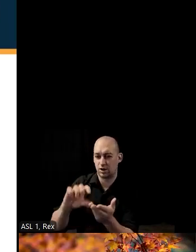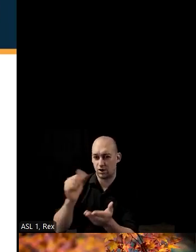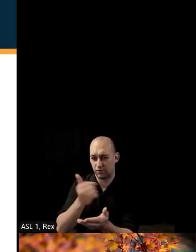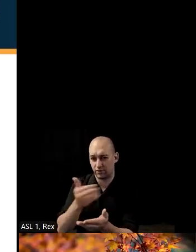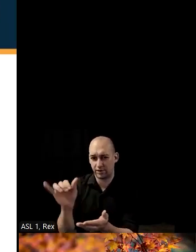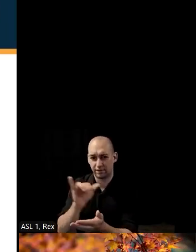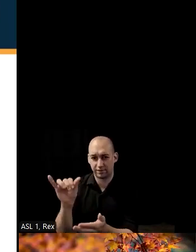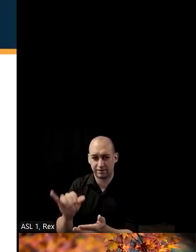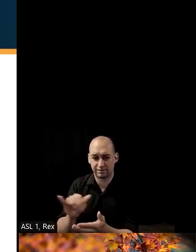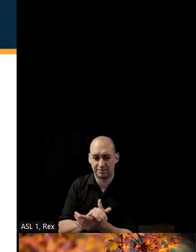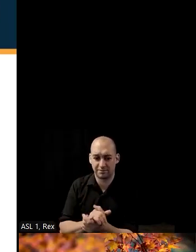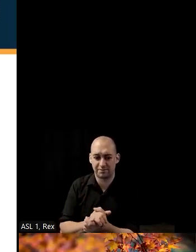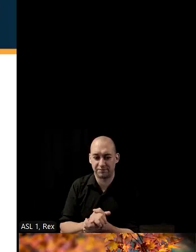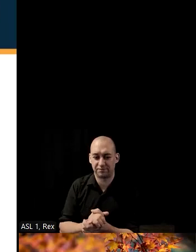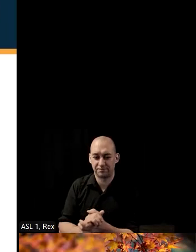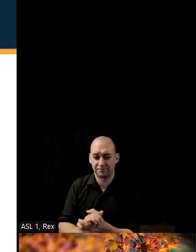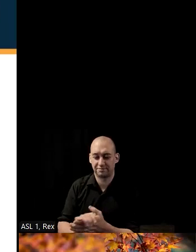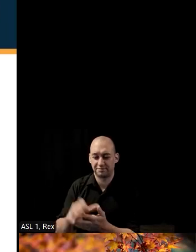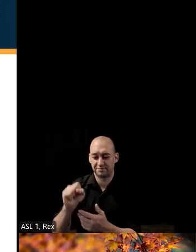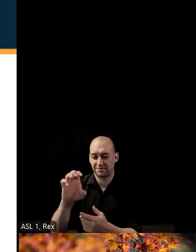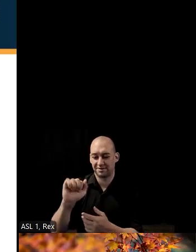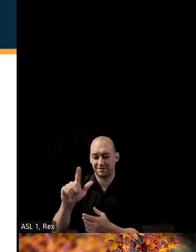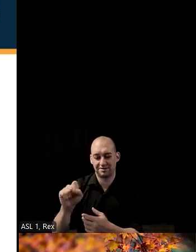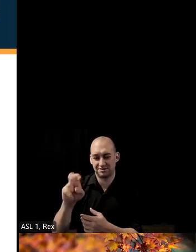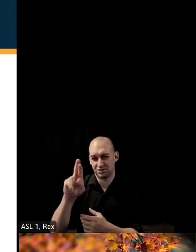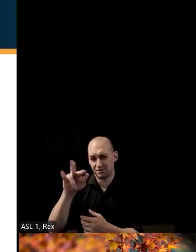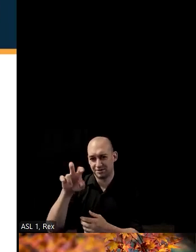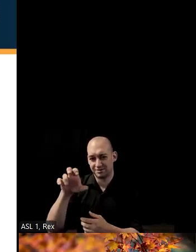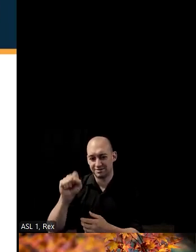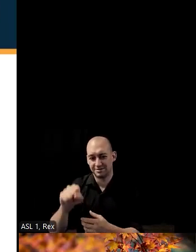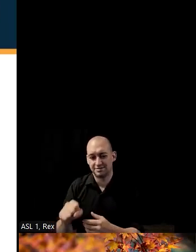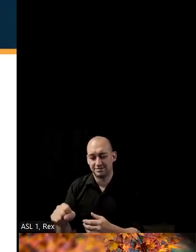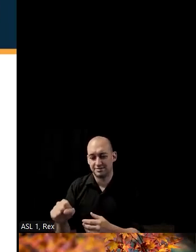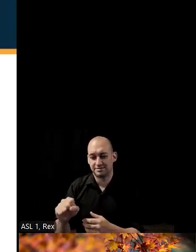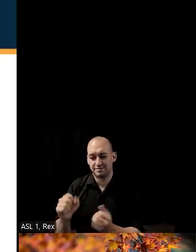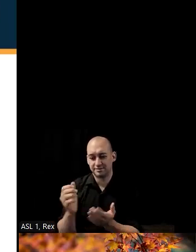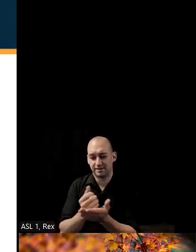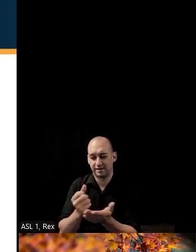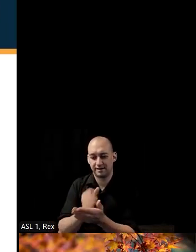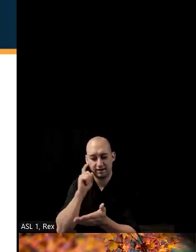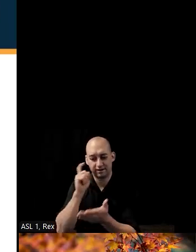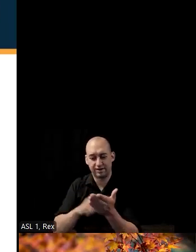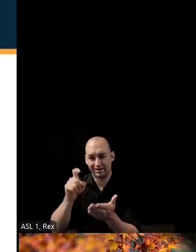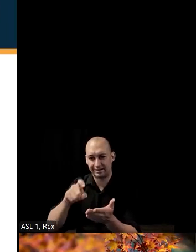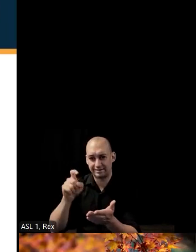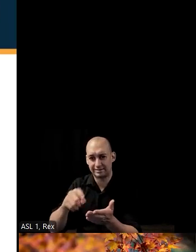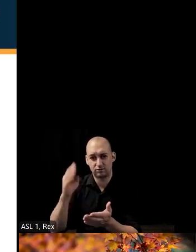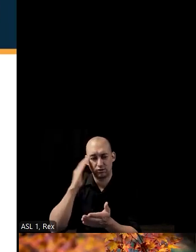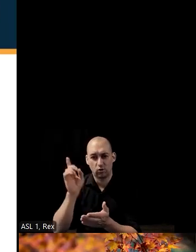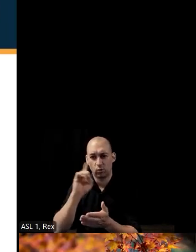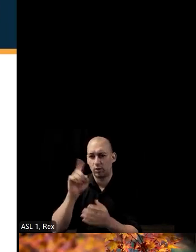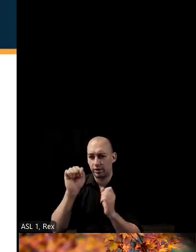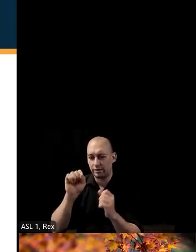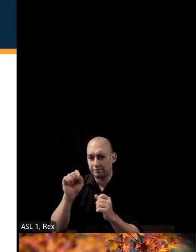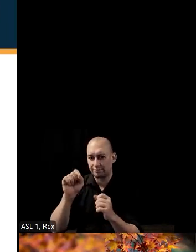ability to scale services based on the data we collect, we identify the needs, then we know where we need to grow our programs and